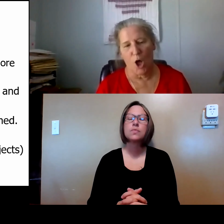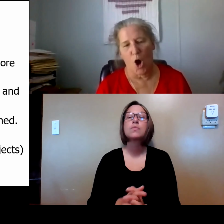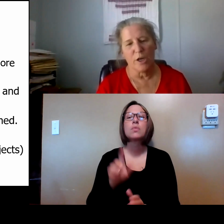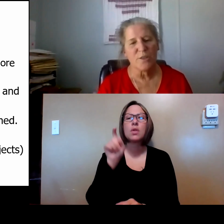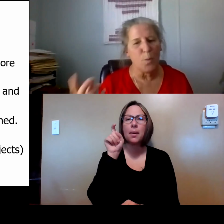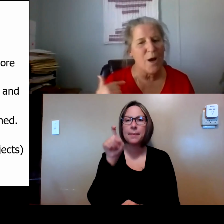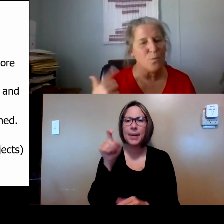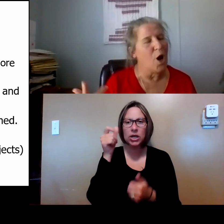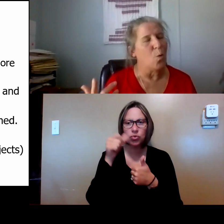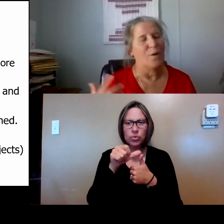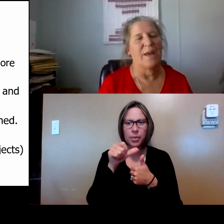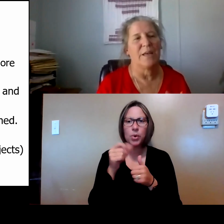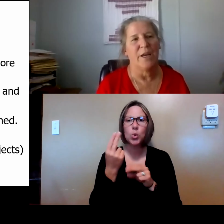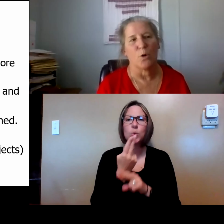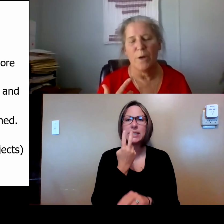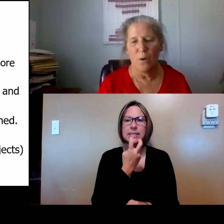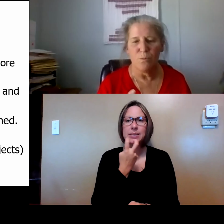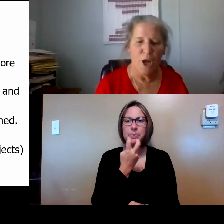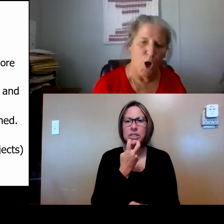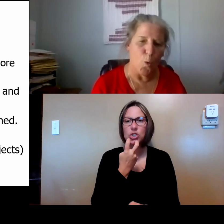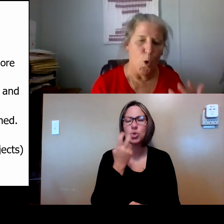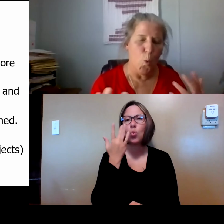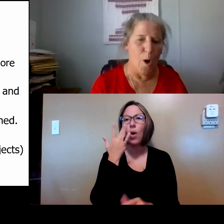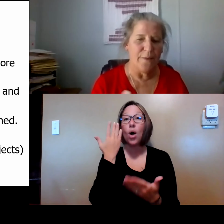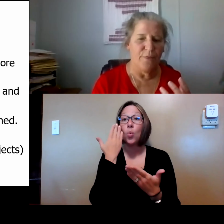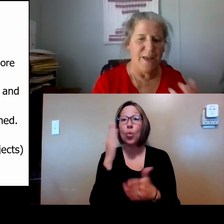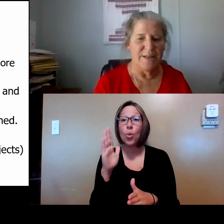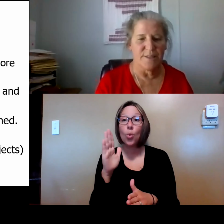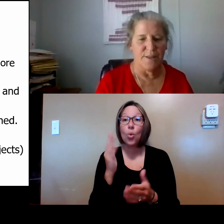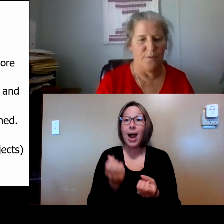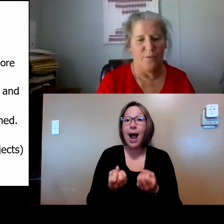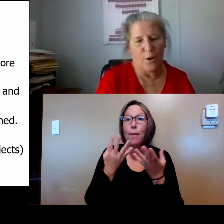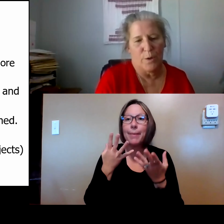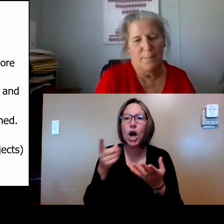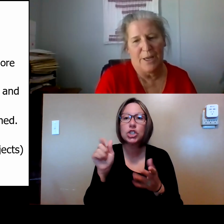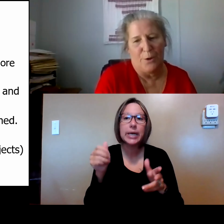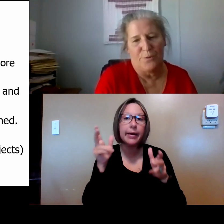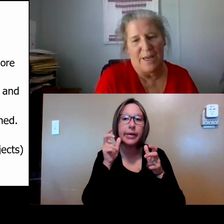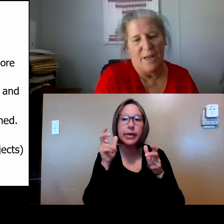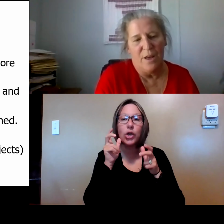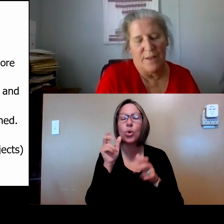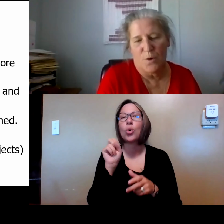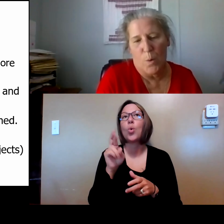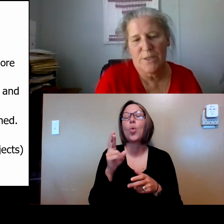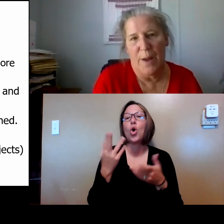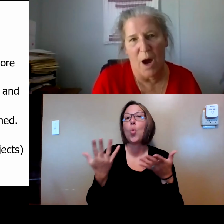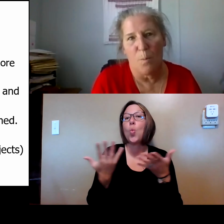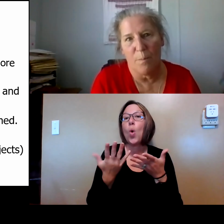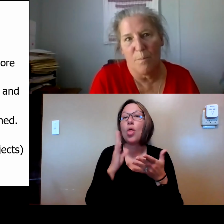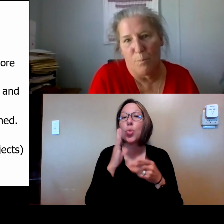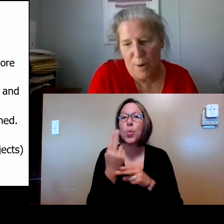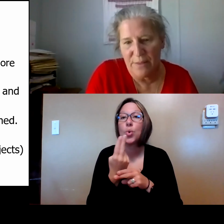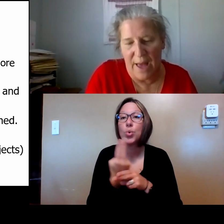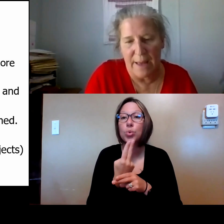modeling along, because we don't know what they can hear. We don't know what things that they're going to be using that's going to